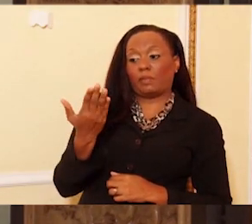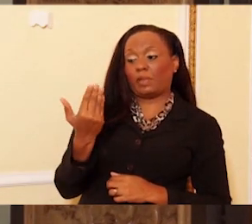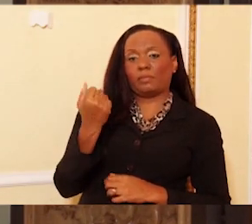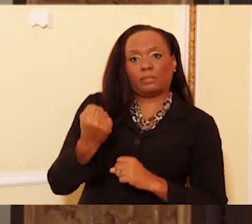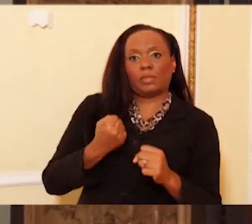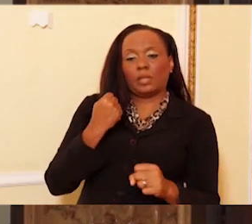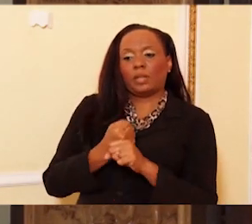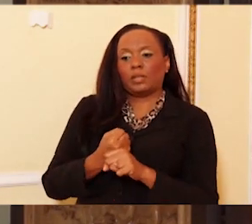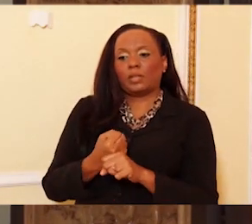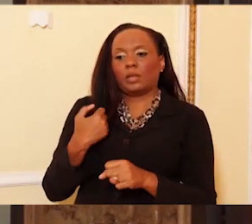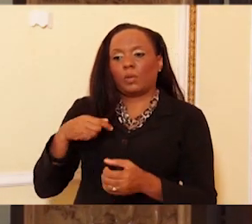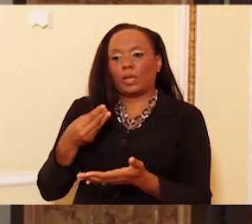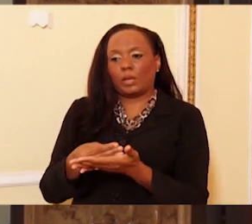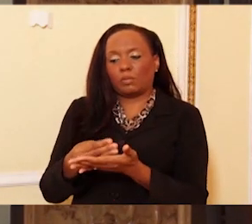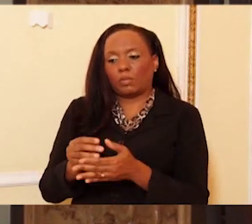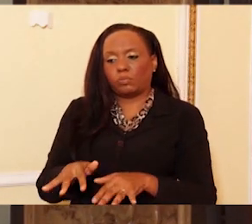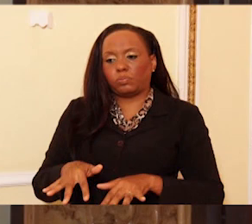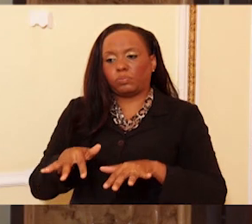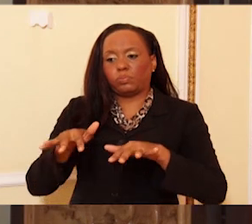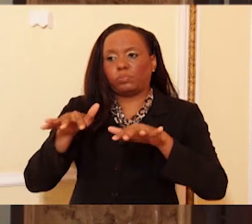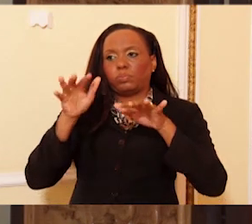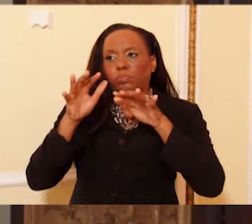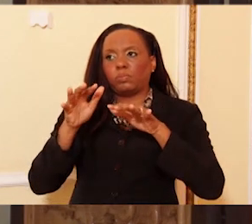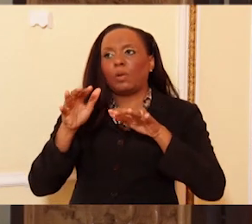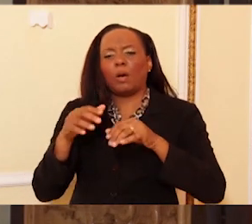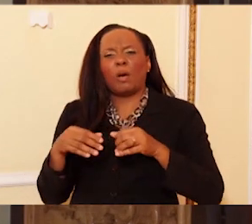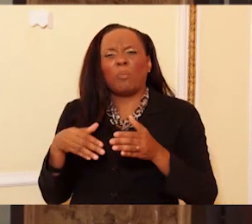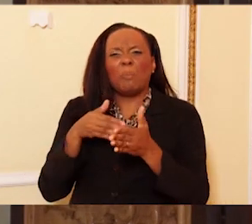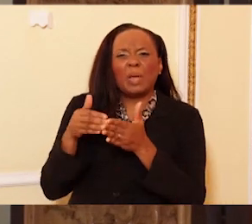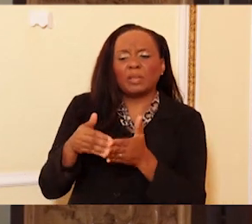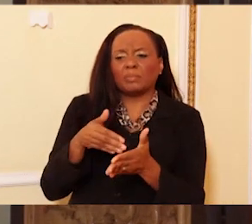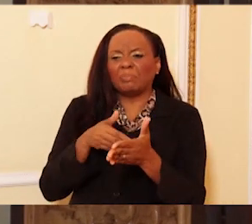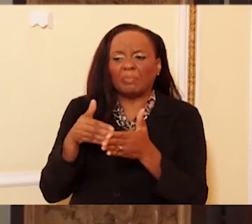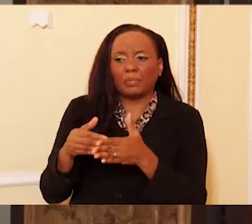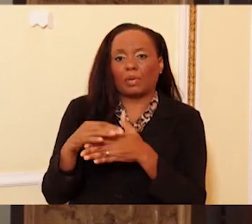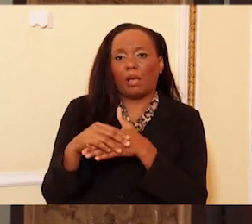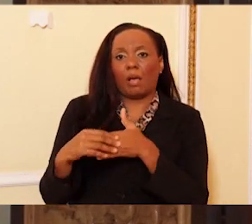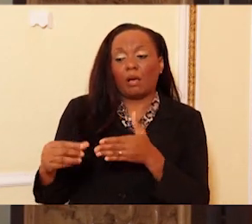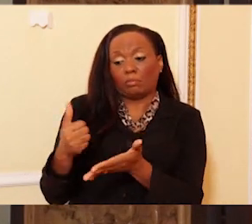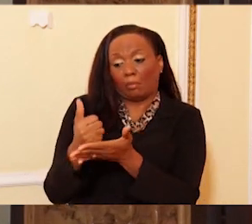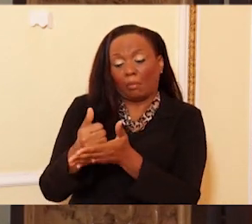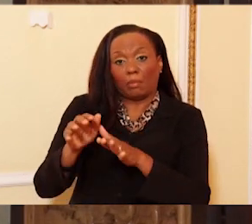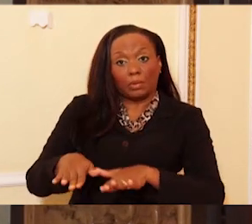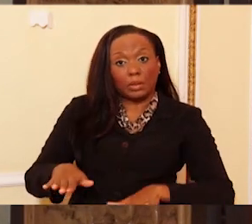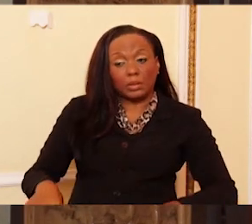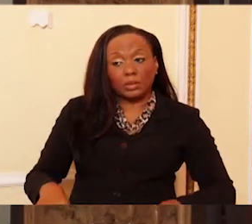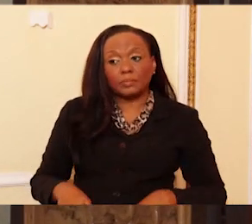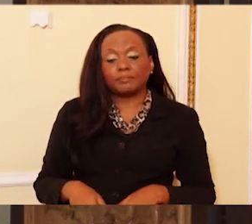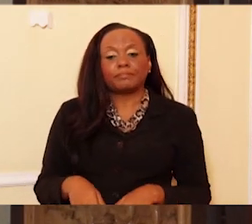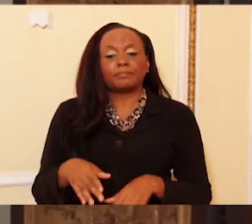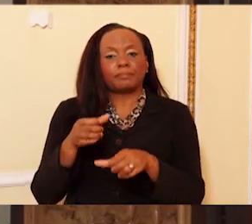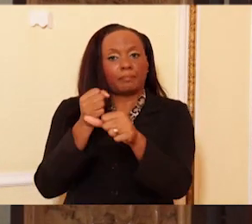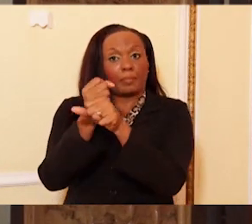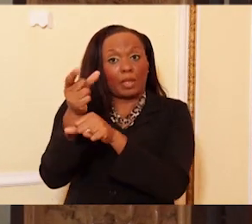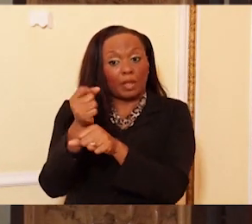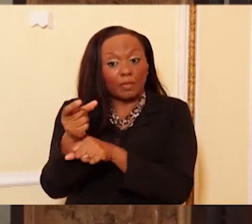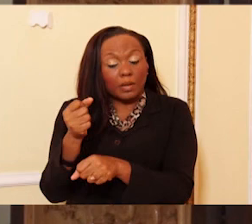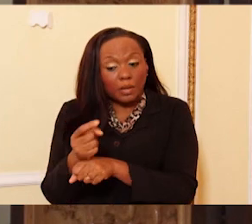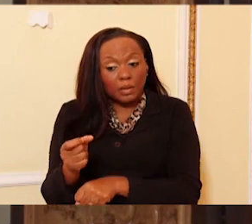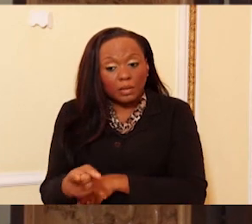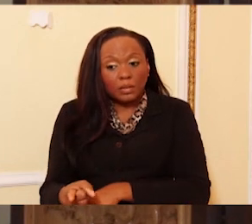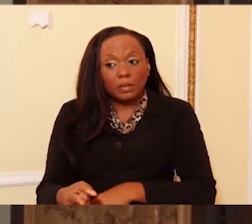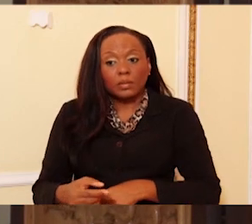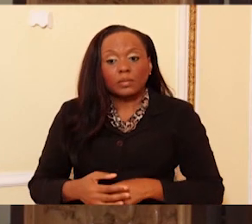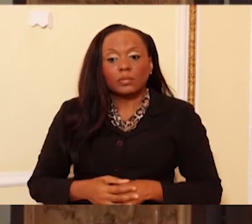staggering $60 million to help the underprivileged children of Barbados. And each year out of those